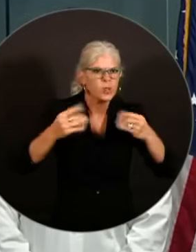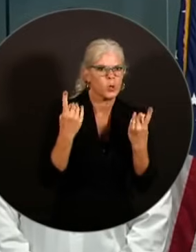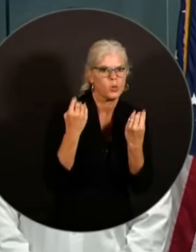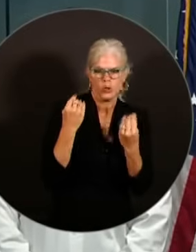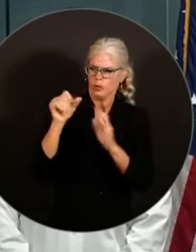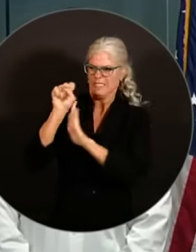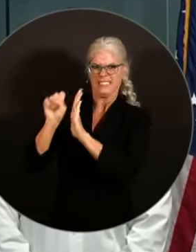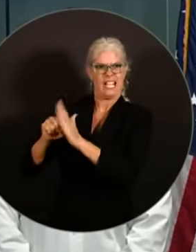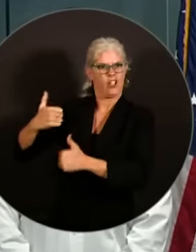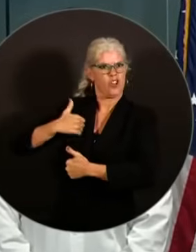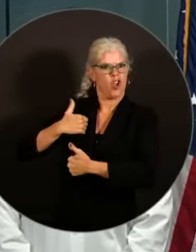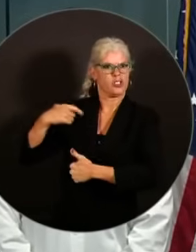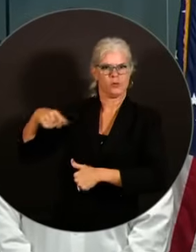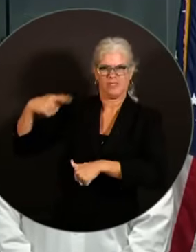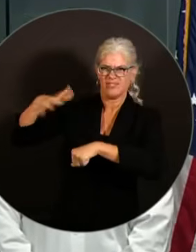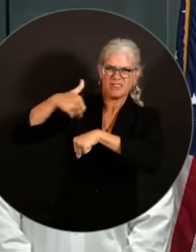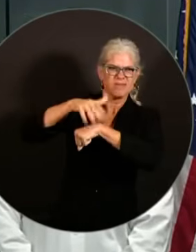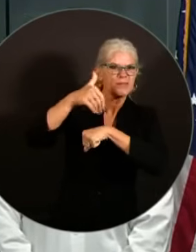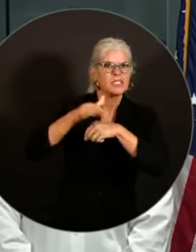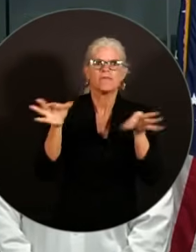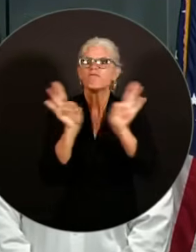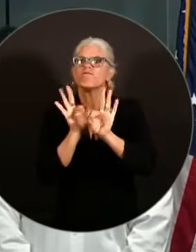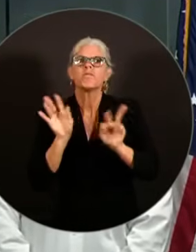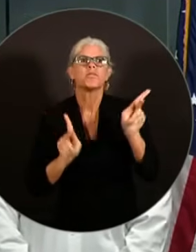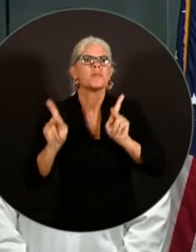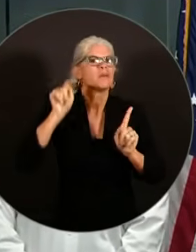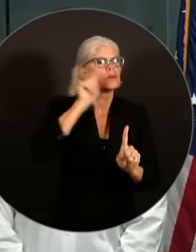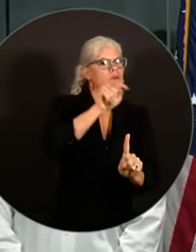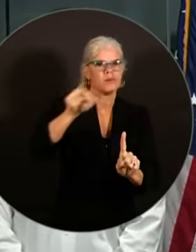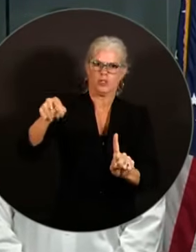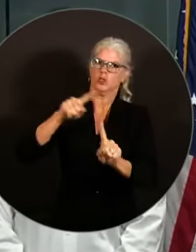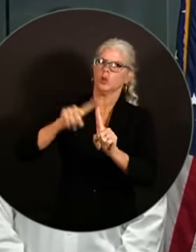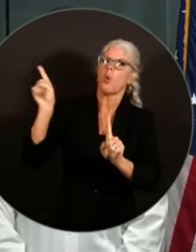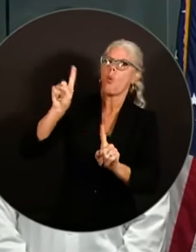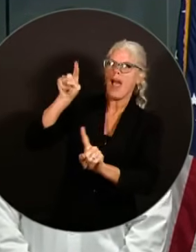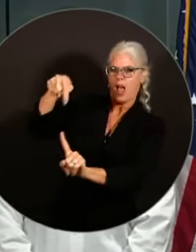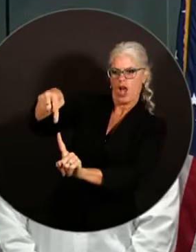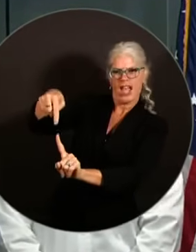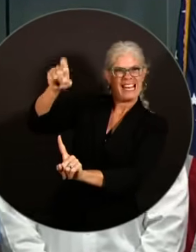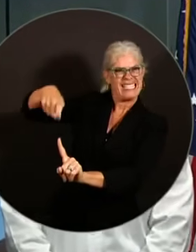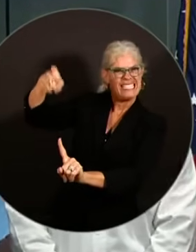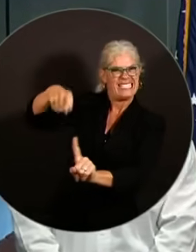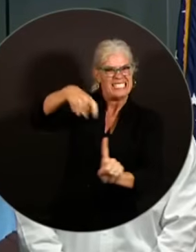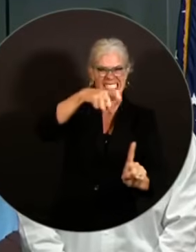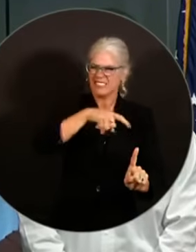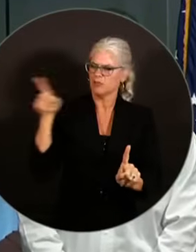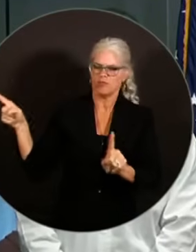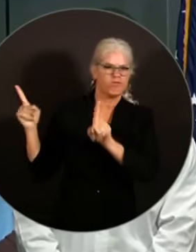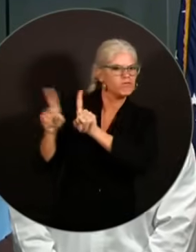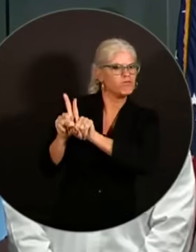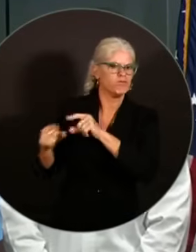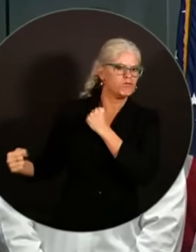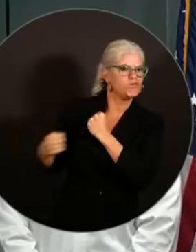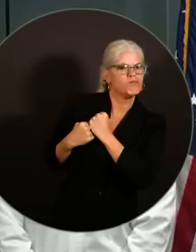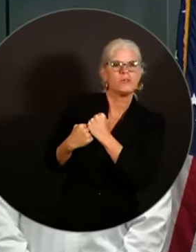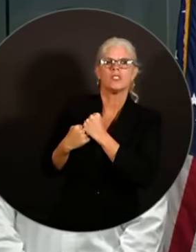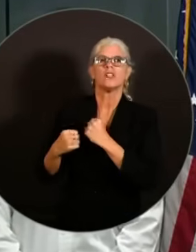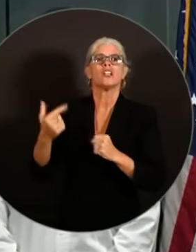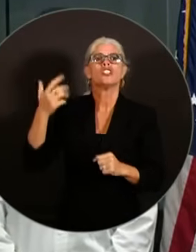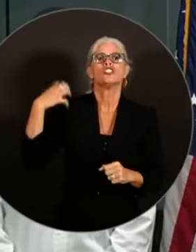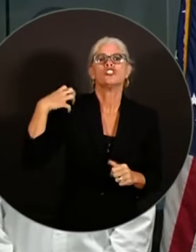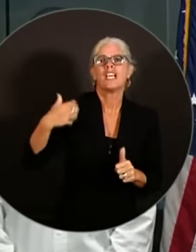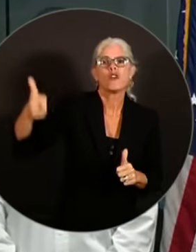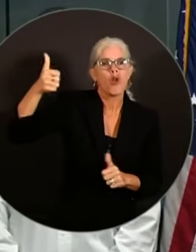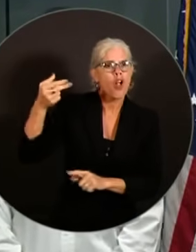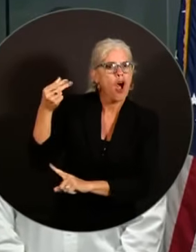critical emergency response capabilities right to the point of need. Working alongside Director Guthrie's, General Haas, and Director Young's, and the rest